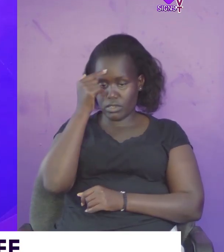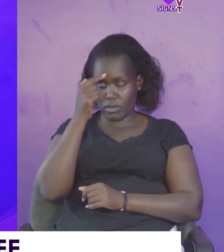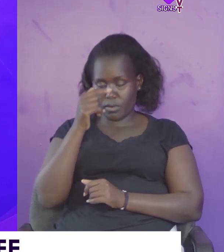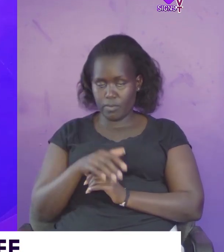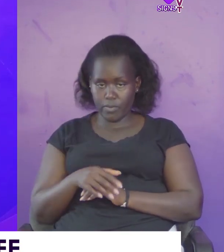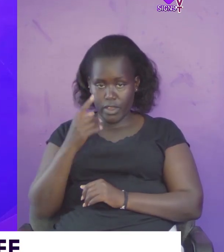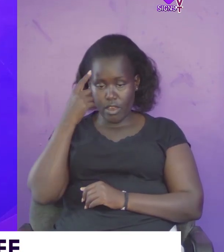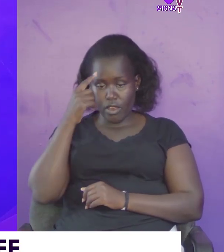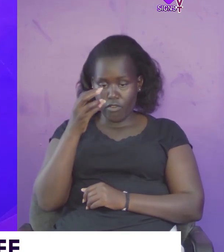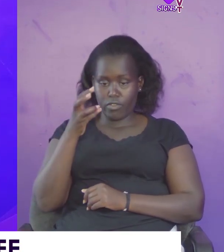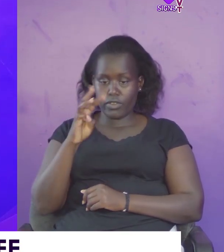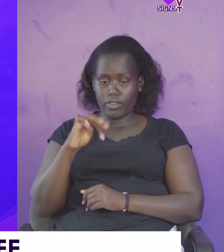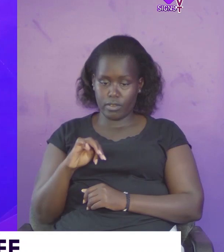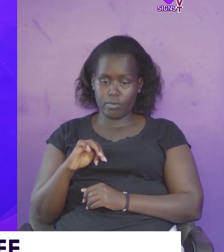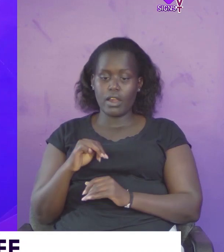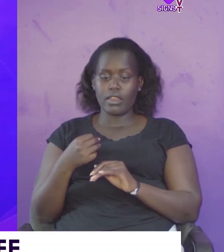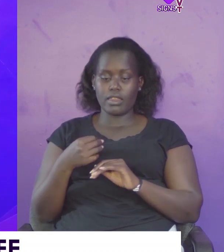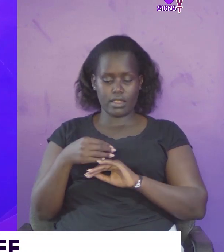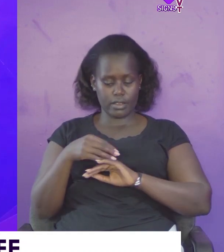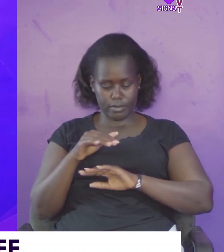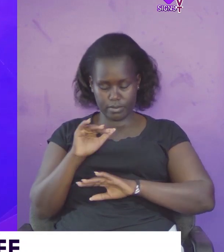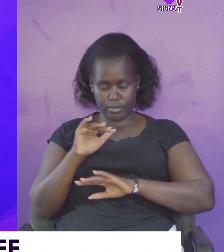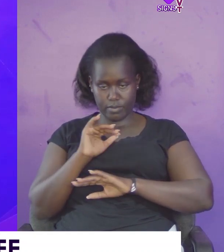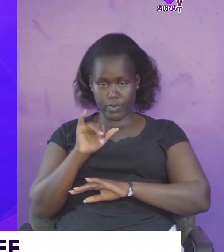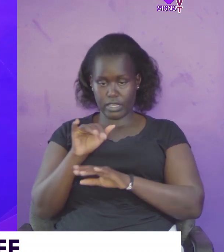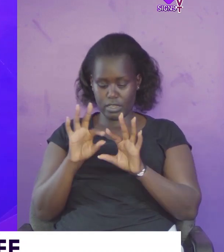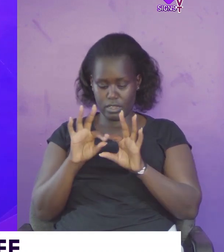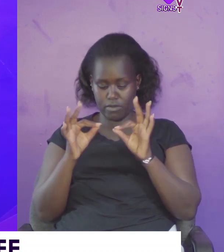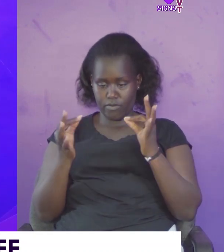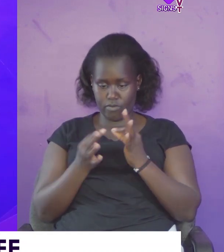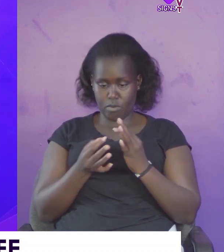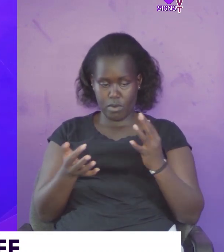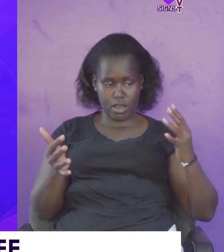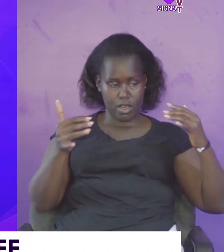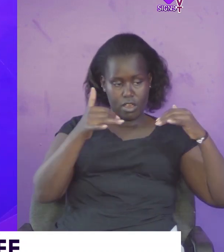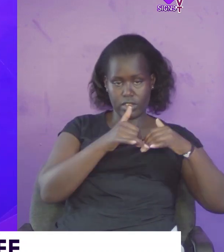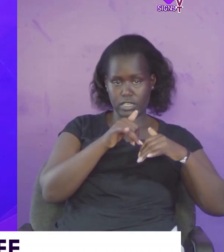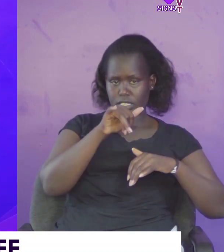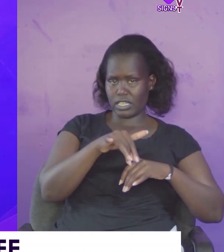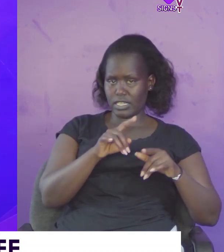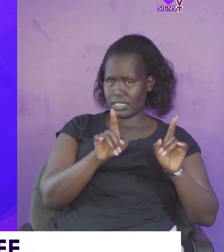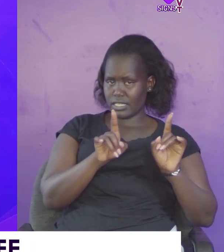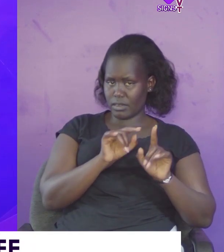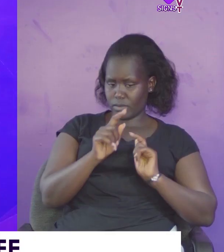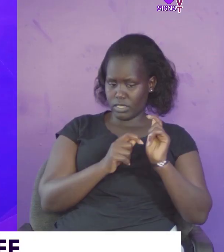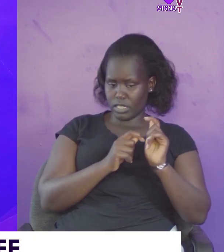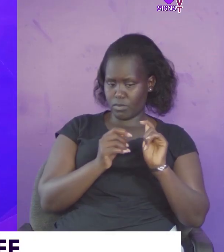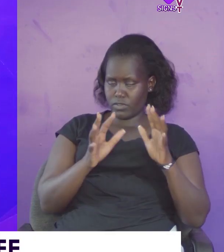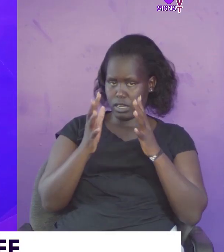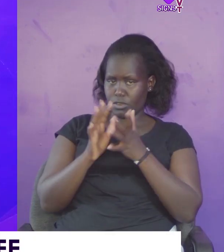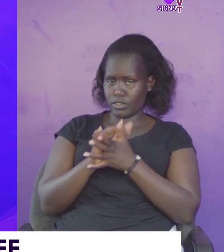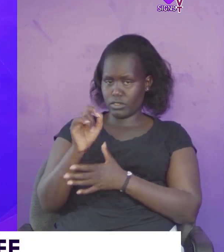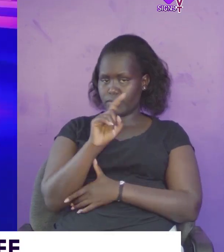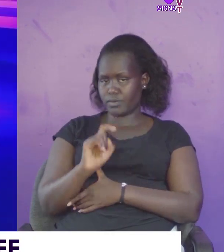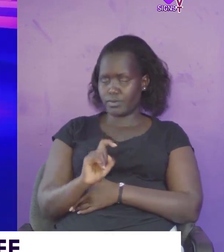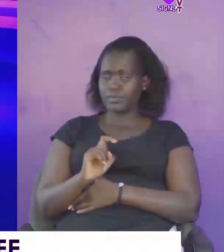for them, the satisfaction is in just that family gathering. Is that also a form of celebration? Yeah, indeed. It